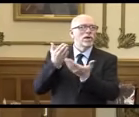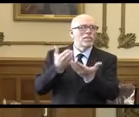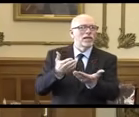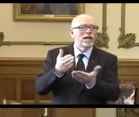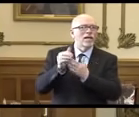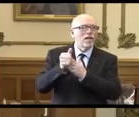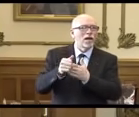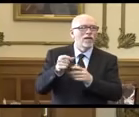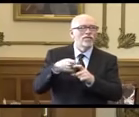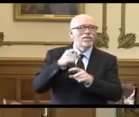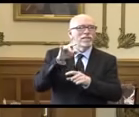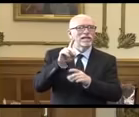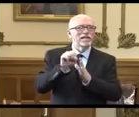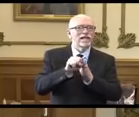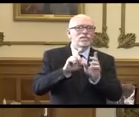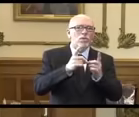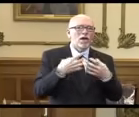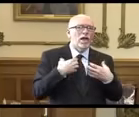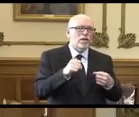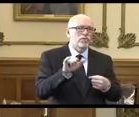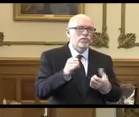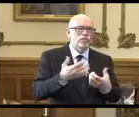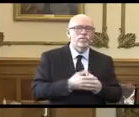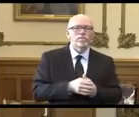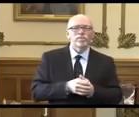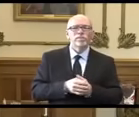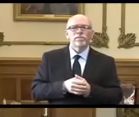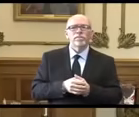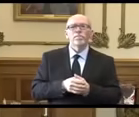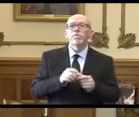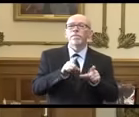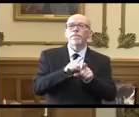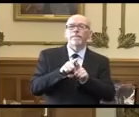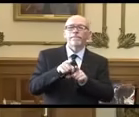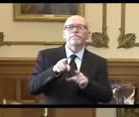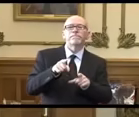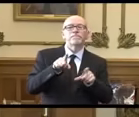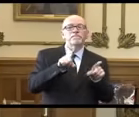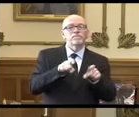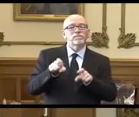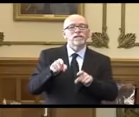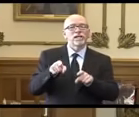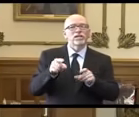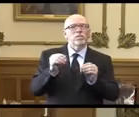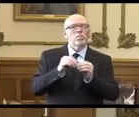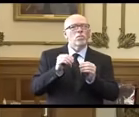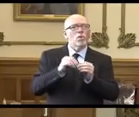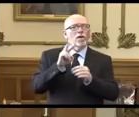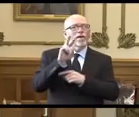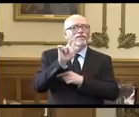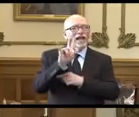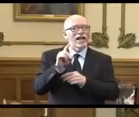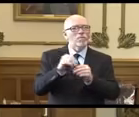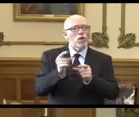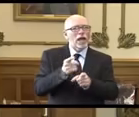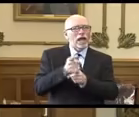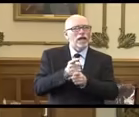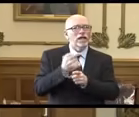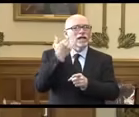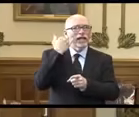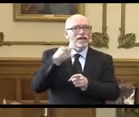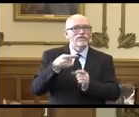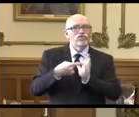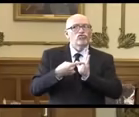from the Indiana State Department of Health. Additionally, the test is more valid and accurate when symptoms are